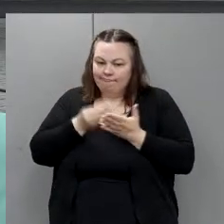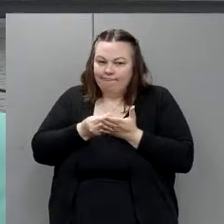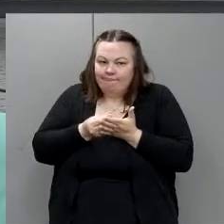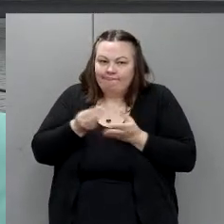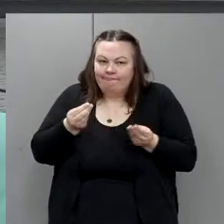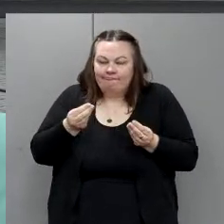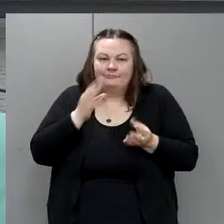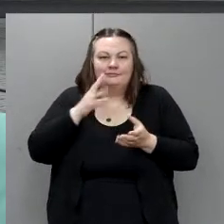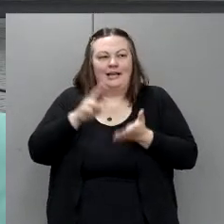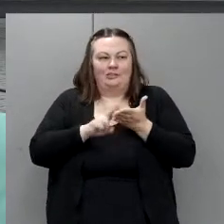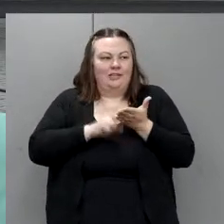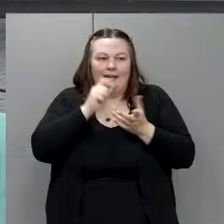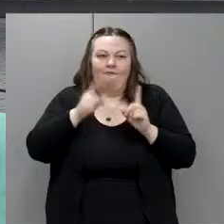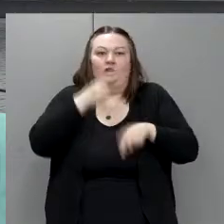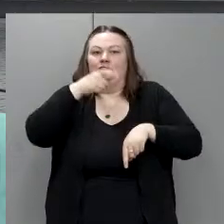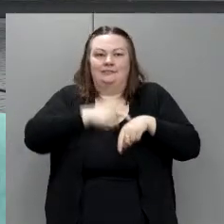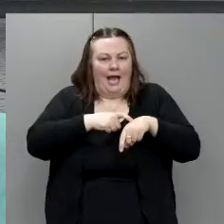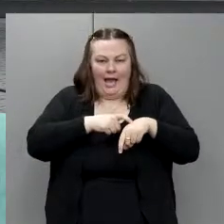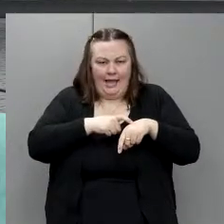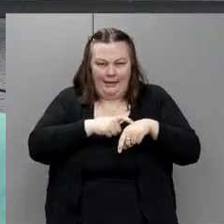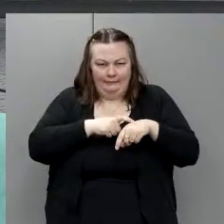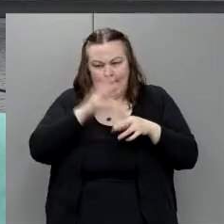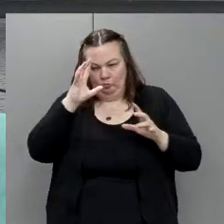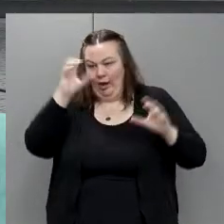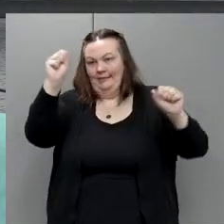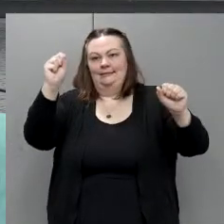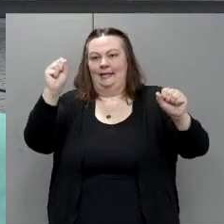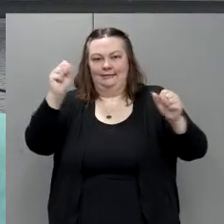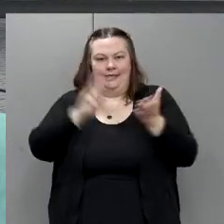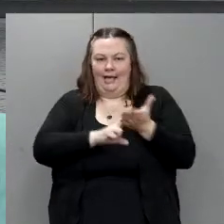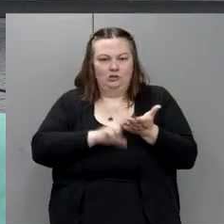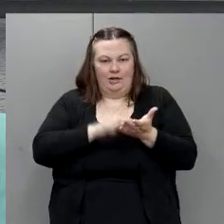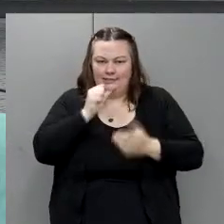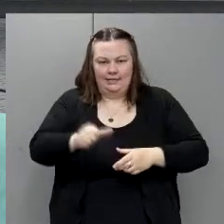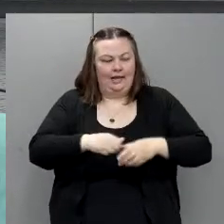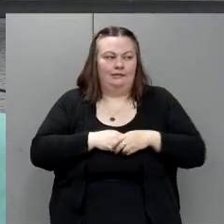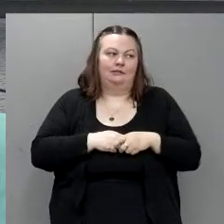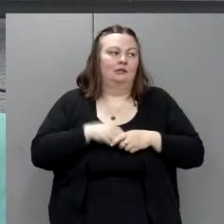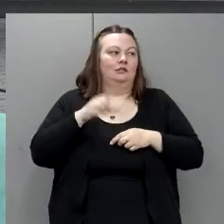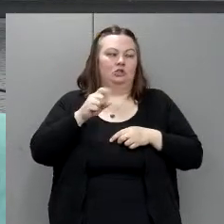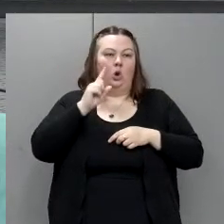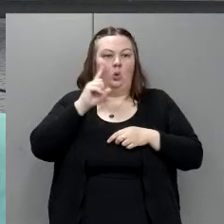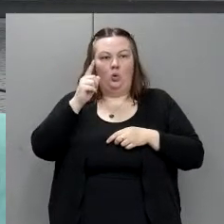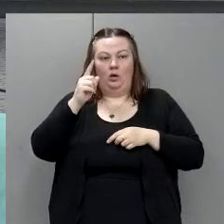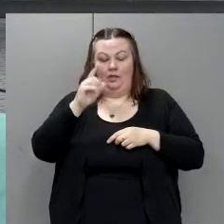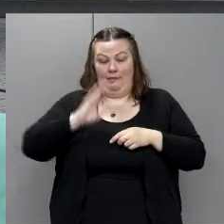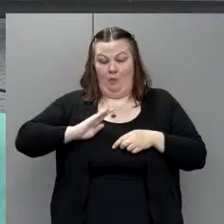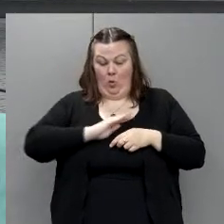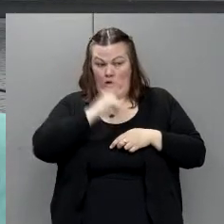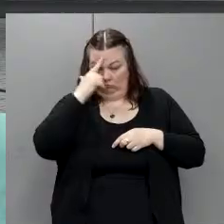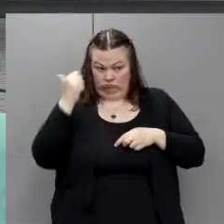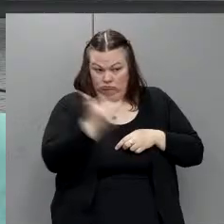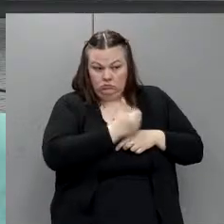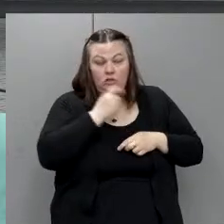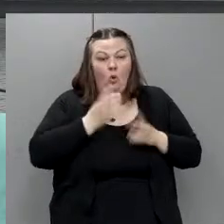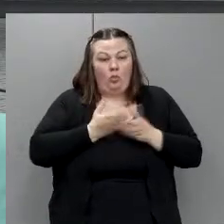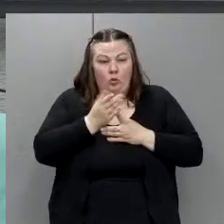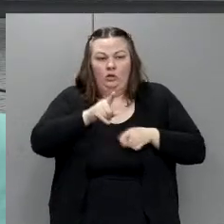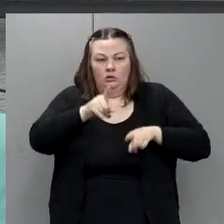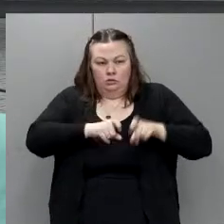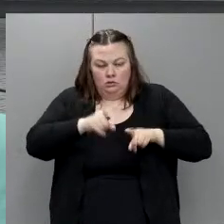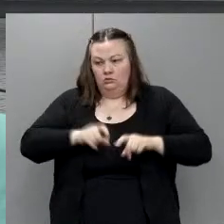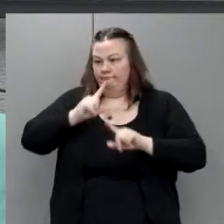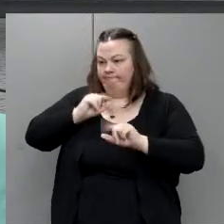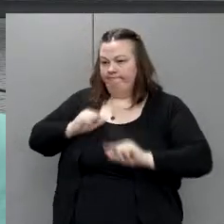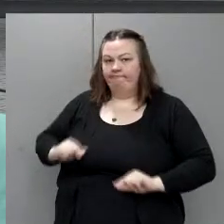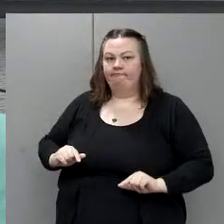This is not a first-time president's contract. So it is up to the board to go through and have our